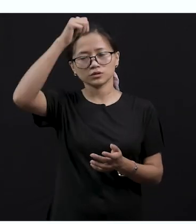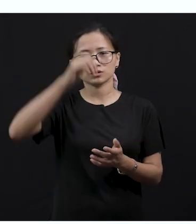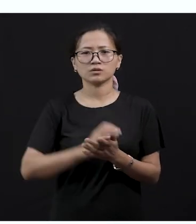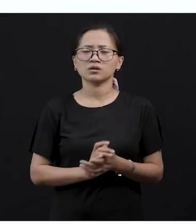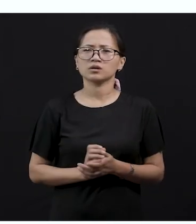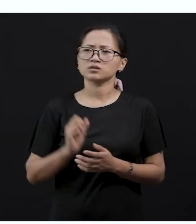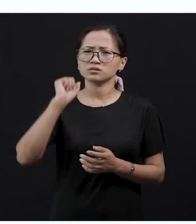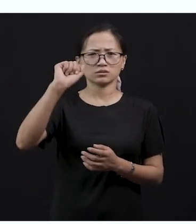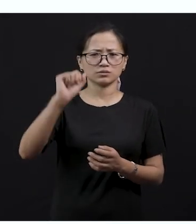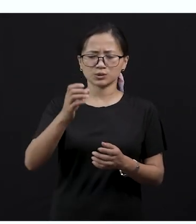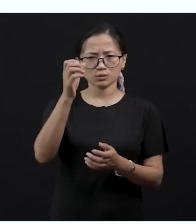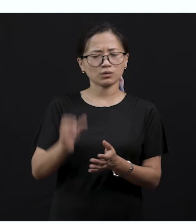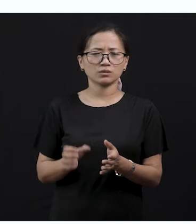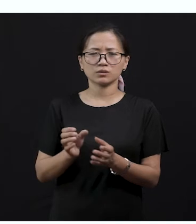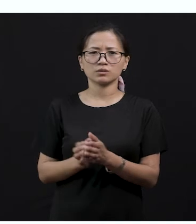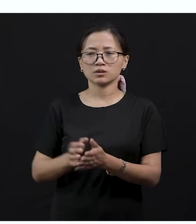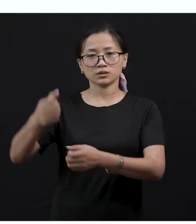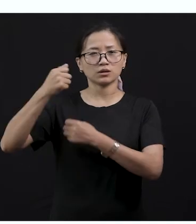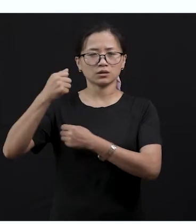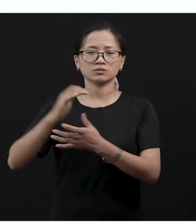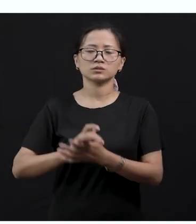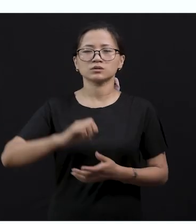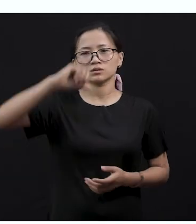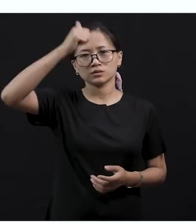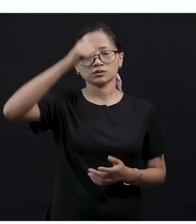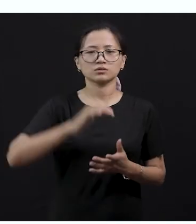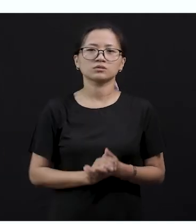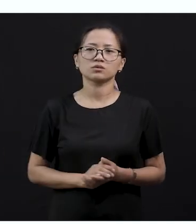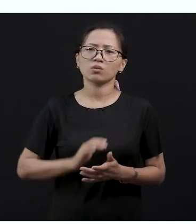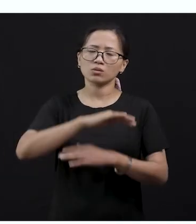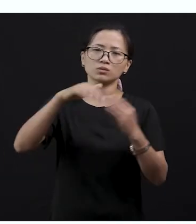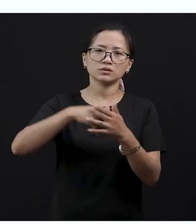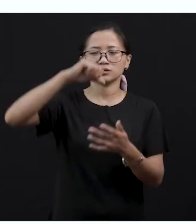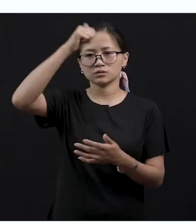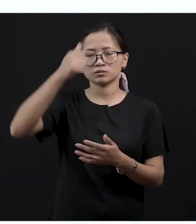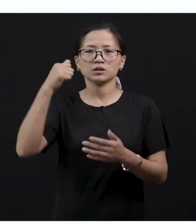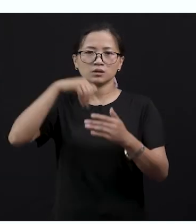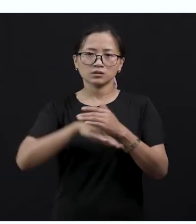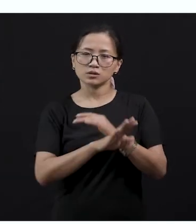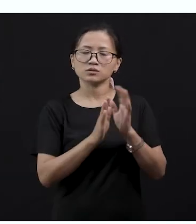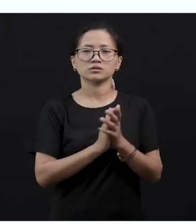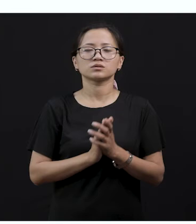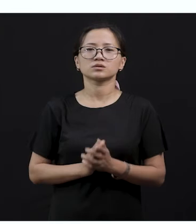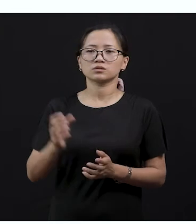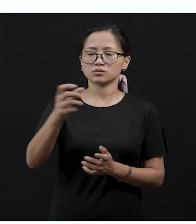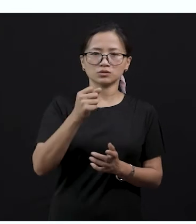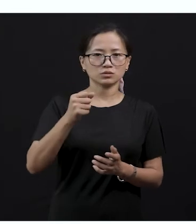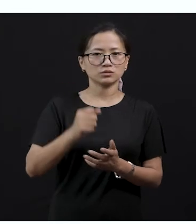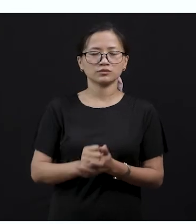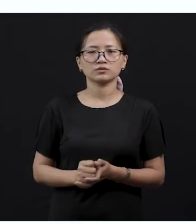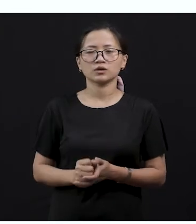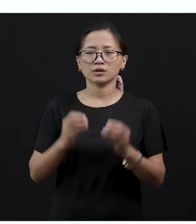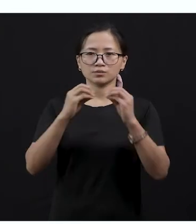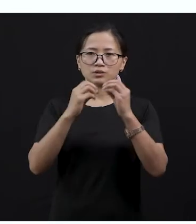in India. And then slowly and slowly, all the Indians came under the control of the Britishers. And it was during the times